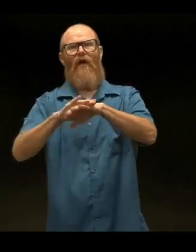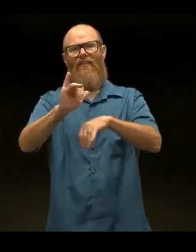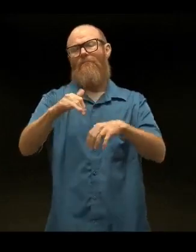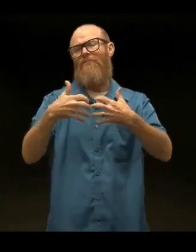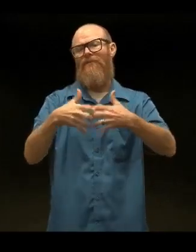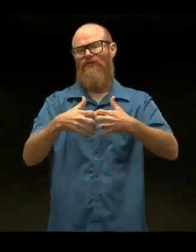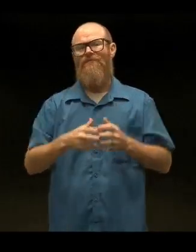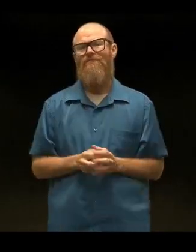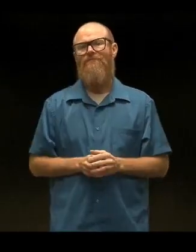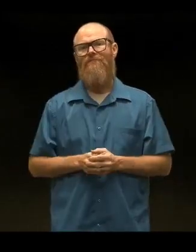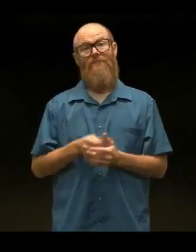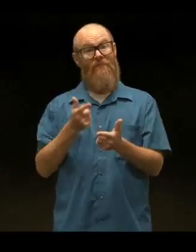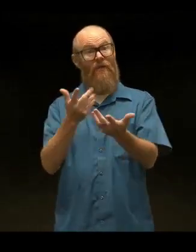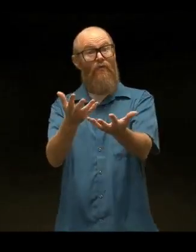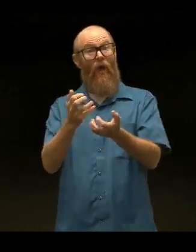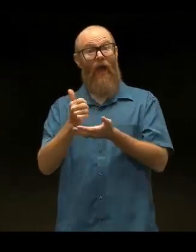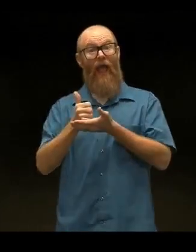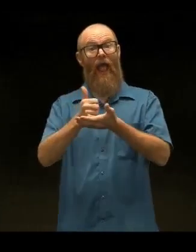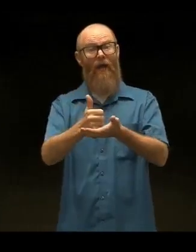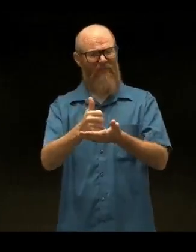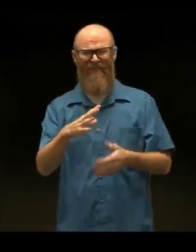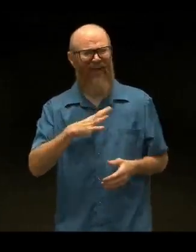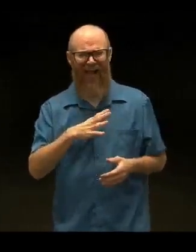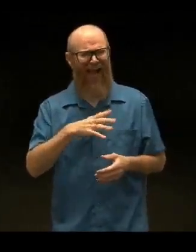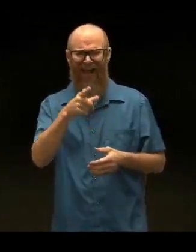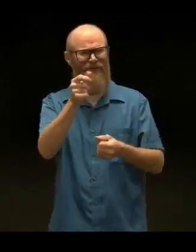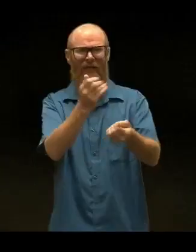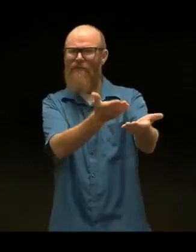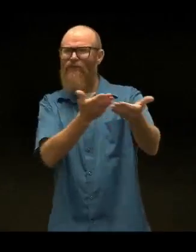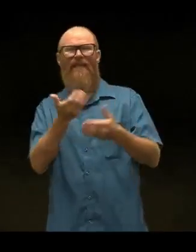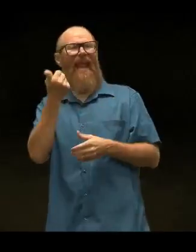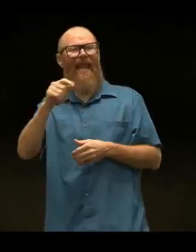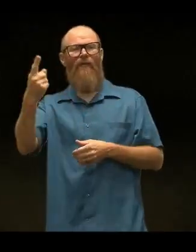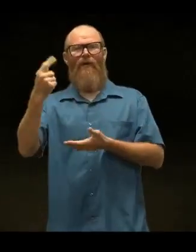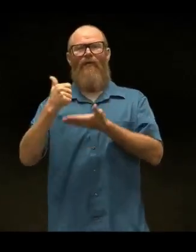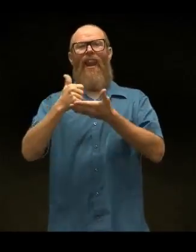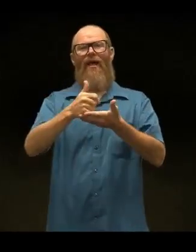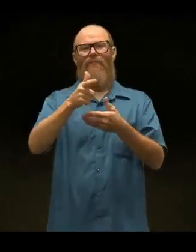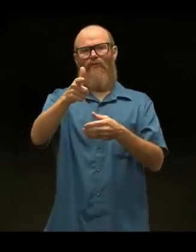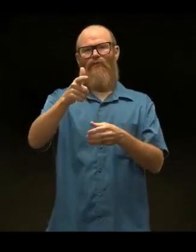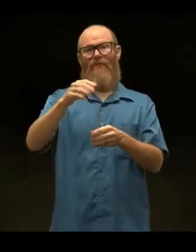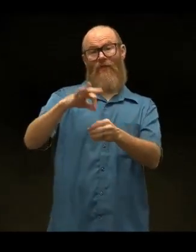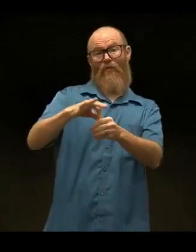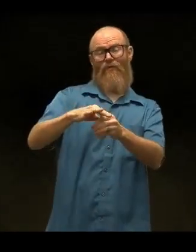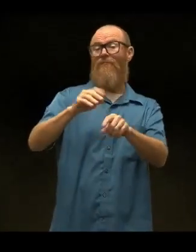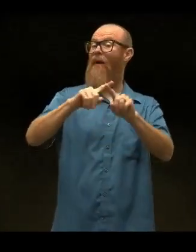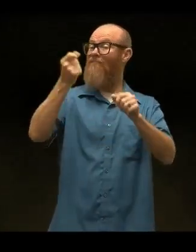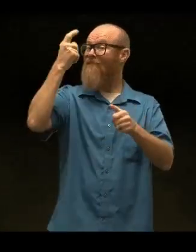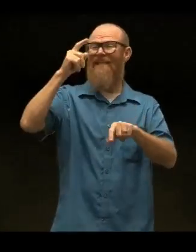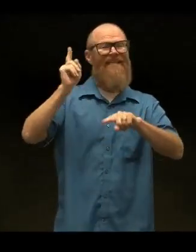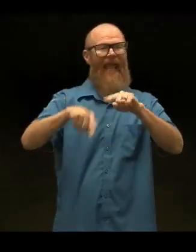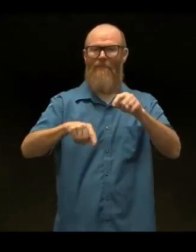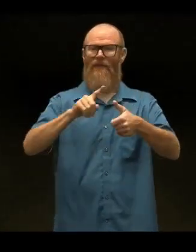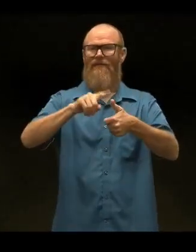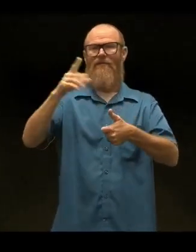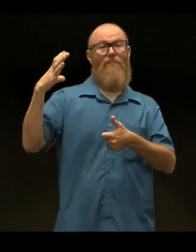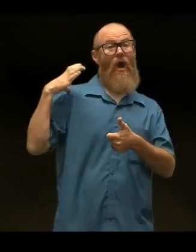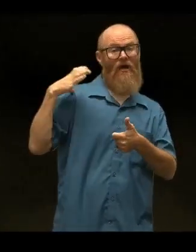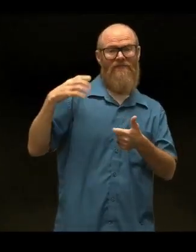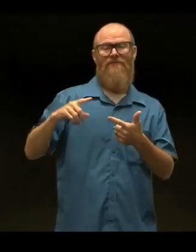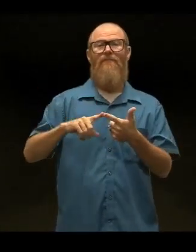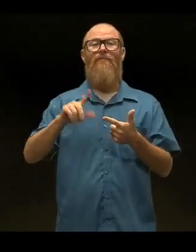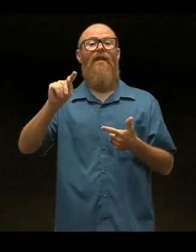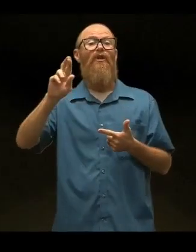Want help filling out your ballot? You can bring anyone you like with you. You just can't get help from your boss, your trade